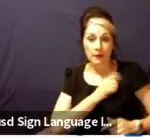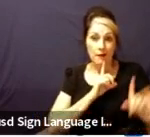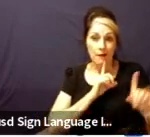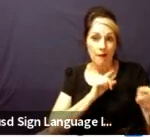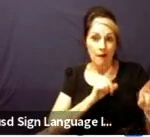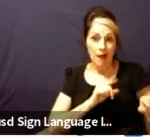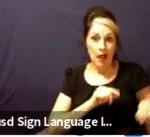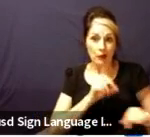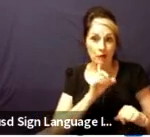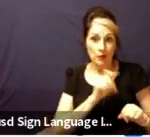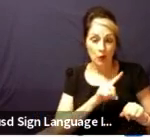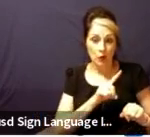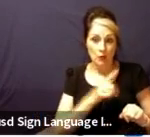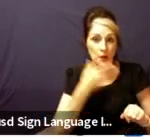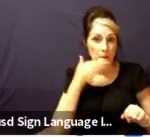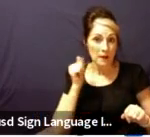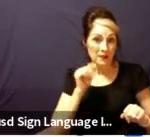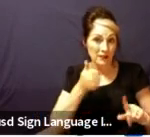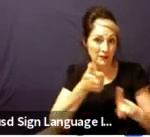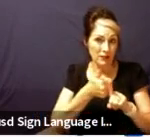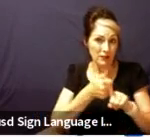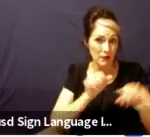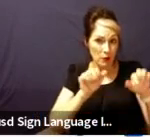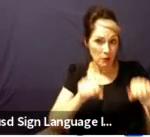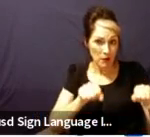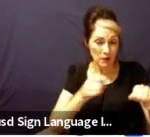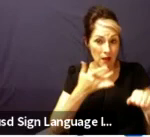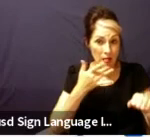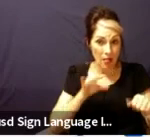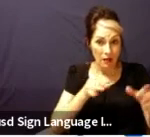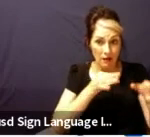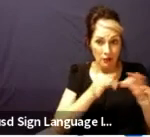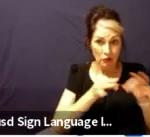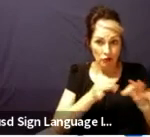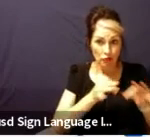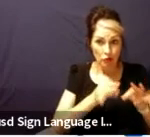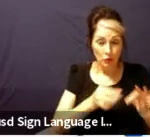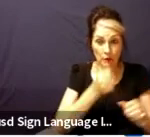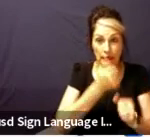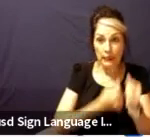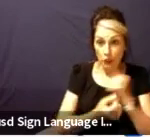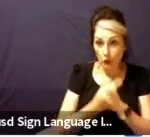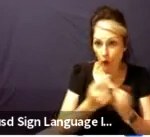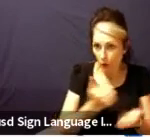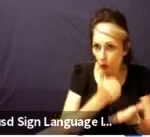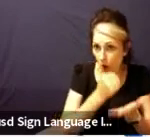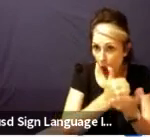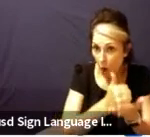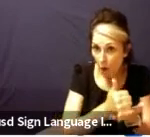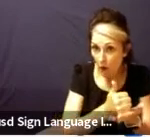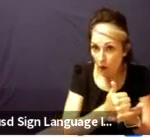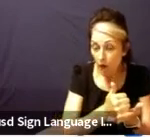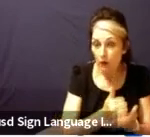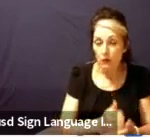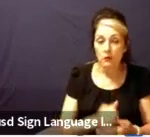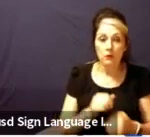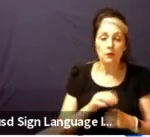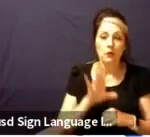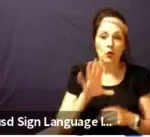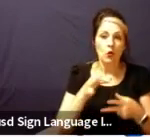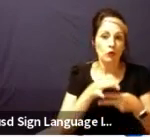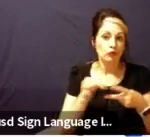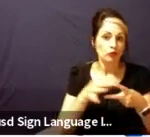questions to the best of your abilities. Luckily, there's a description for each one of them, so it will help make your